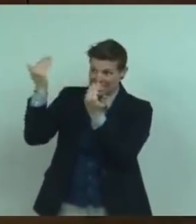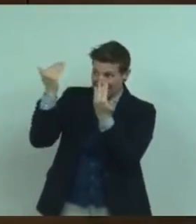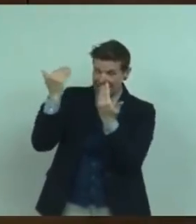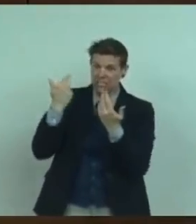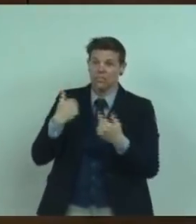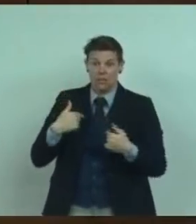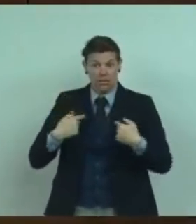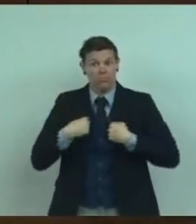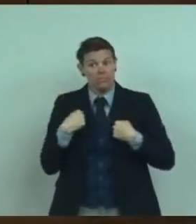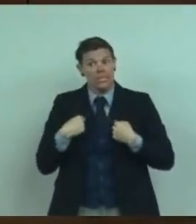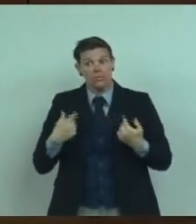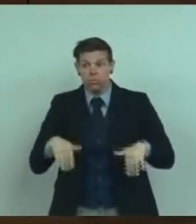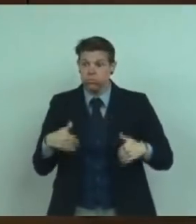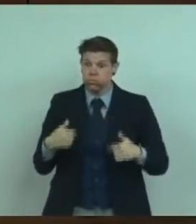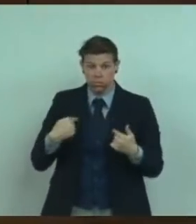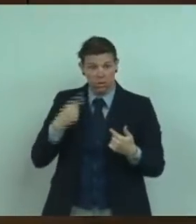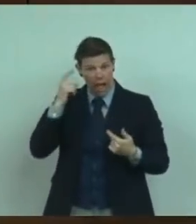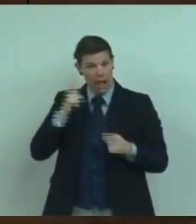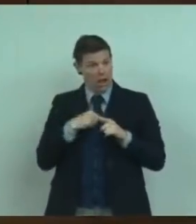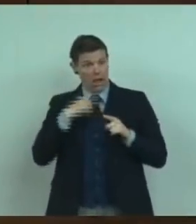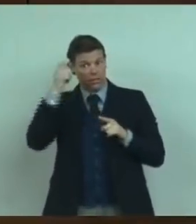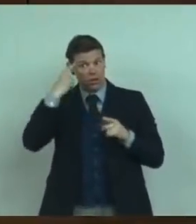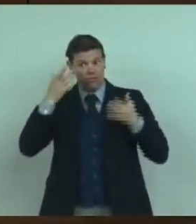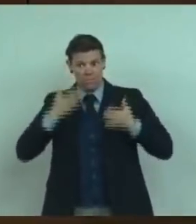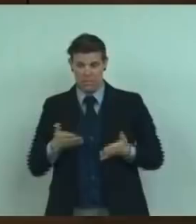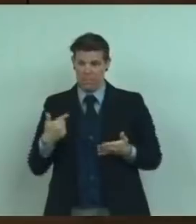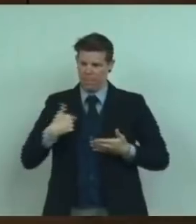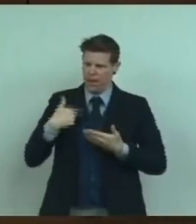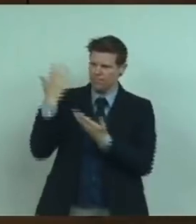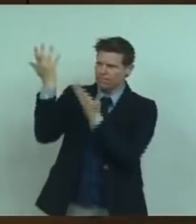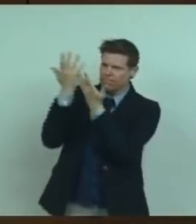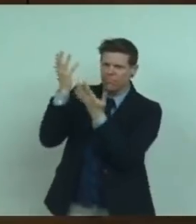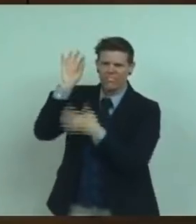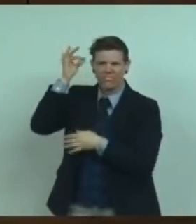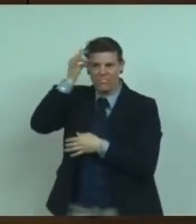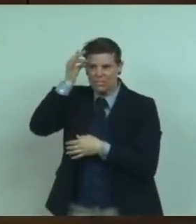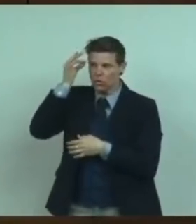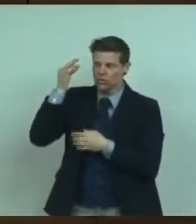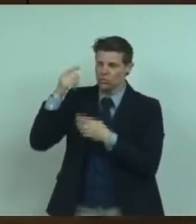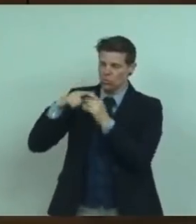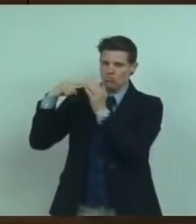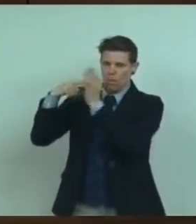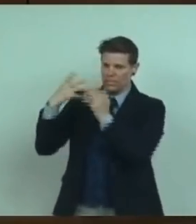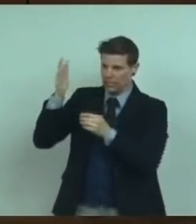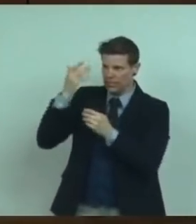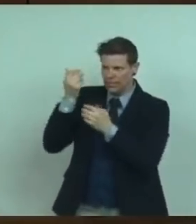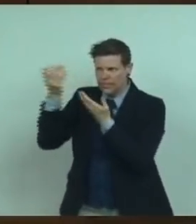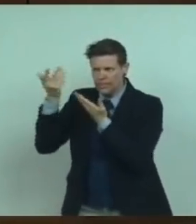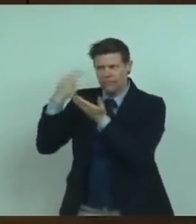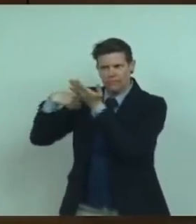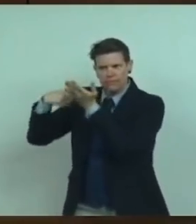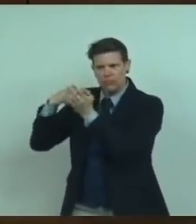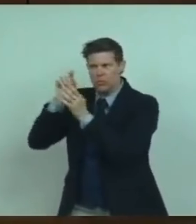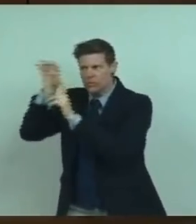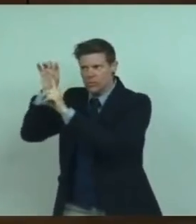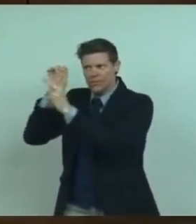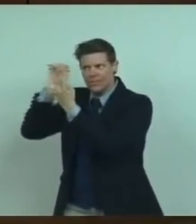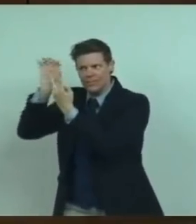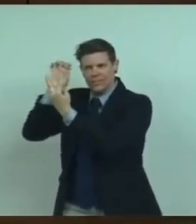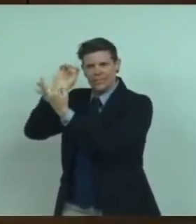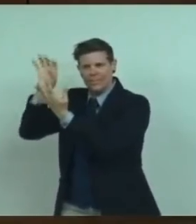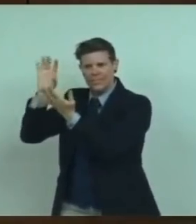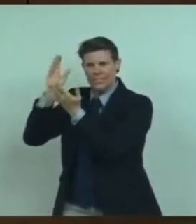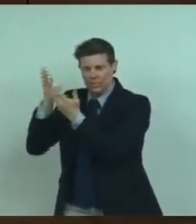they're engaged as a federal delegation, and they fight hard to make sure that we get the resources that we need. And he's really clear with the